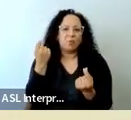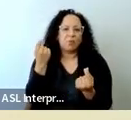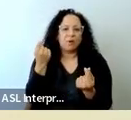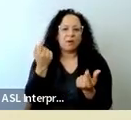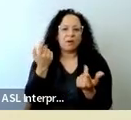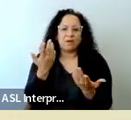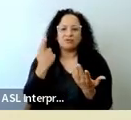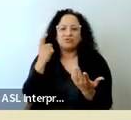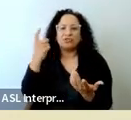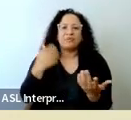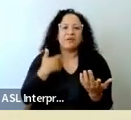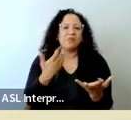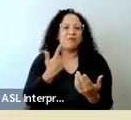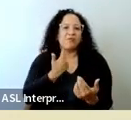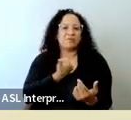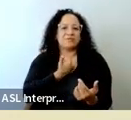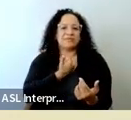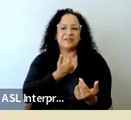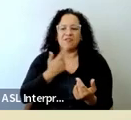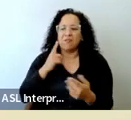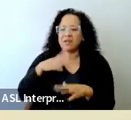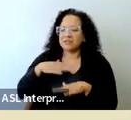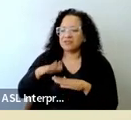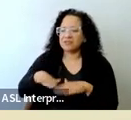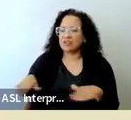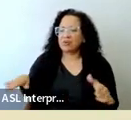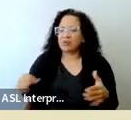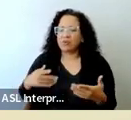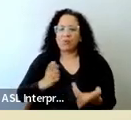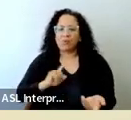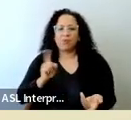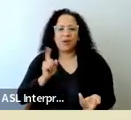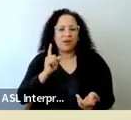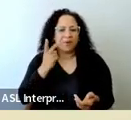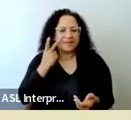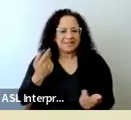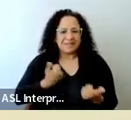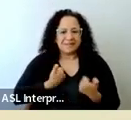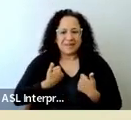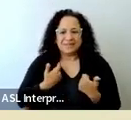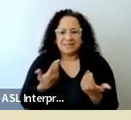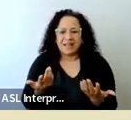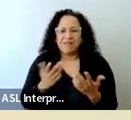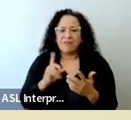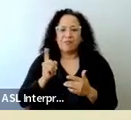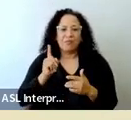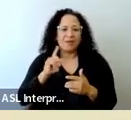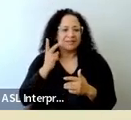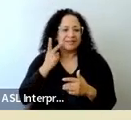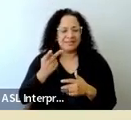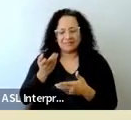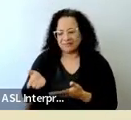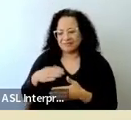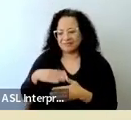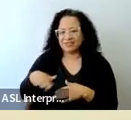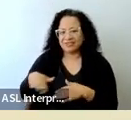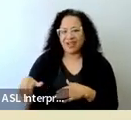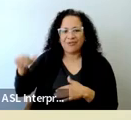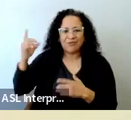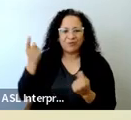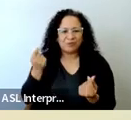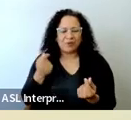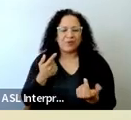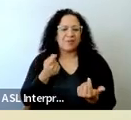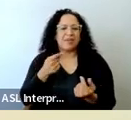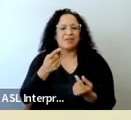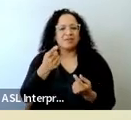what is the dream I have for myself, for my child? Where do I see myself? Where do I see my child? And then being able to say,